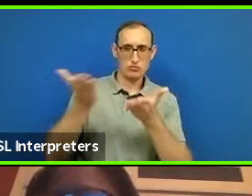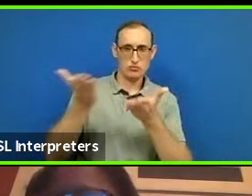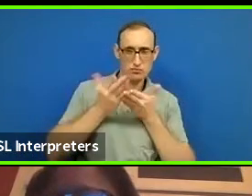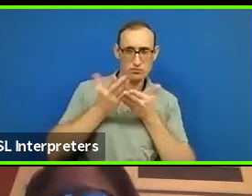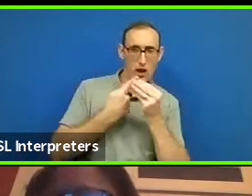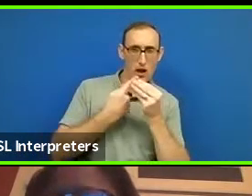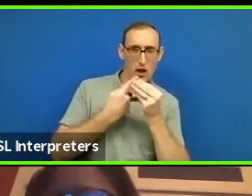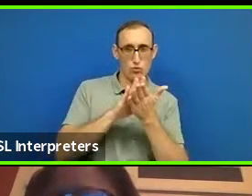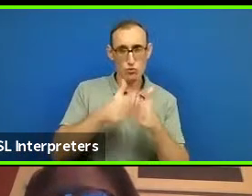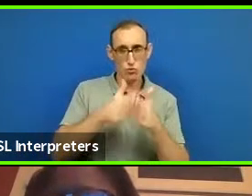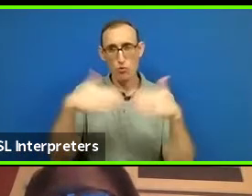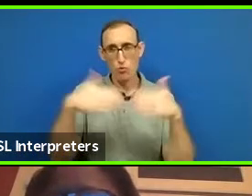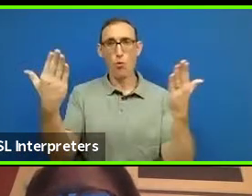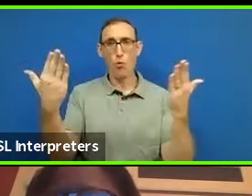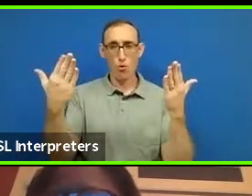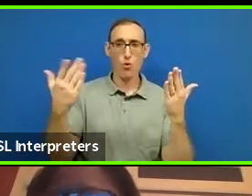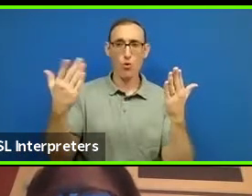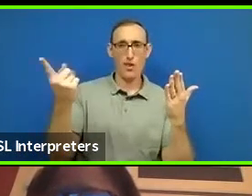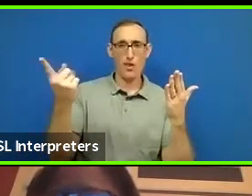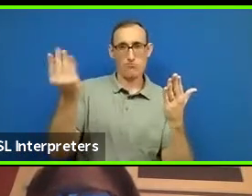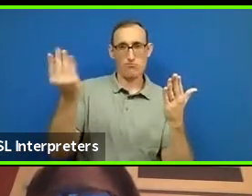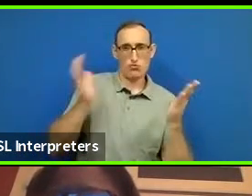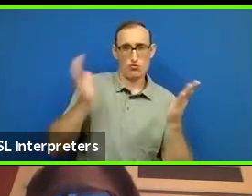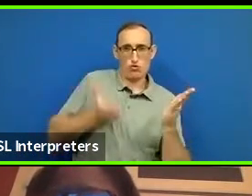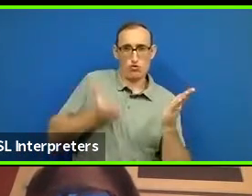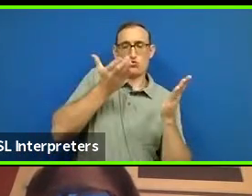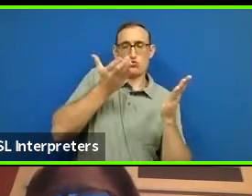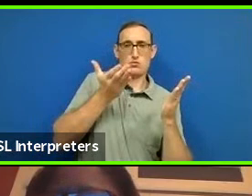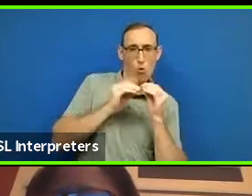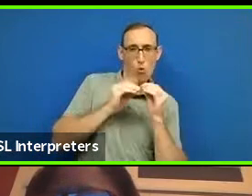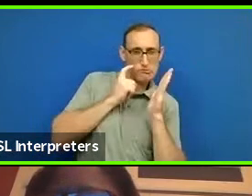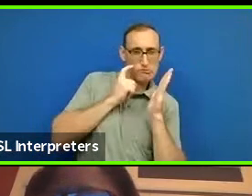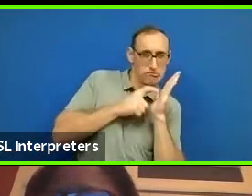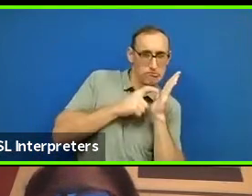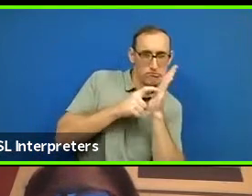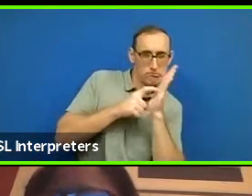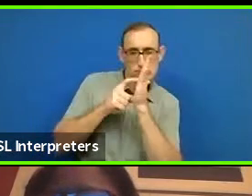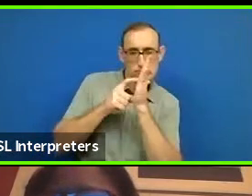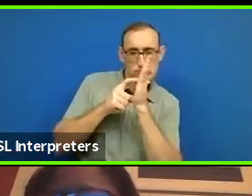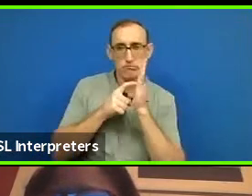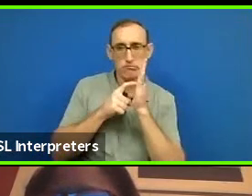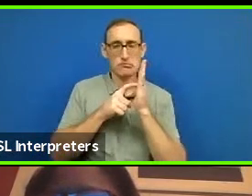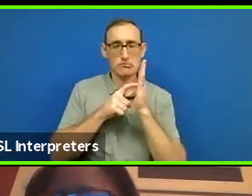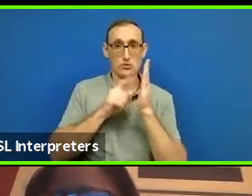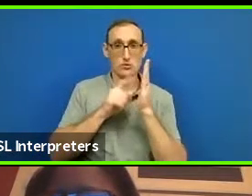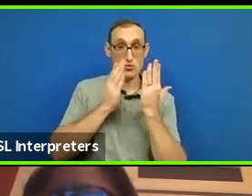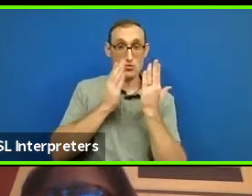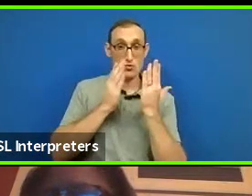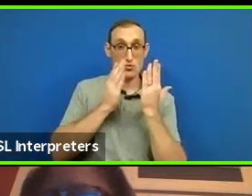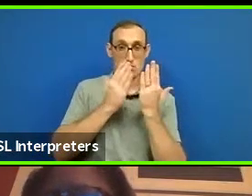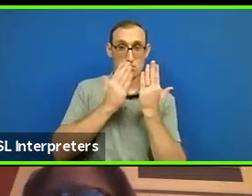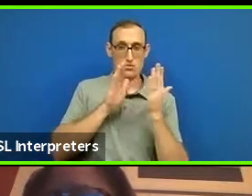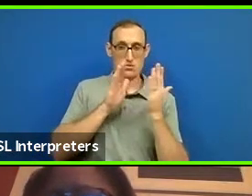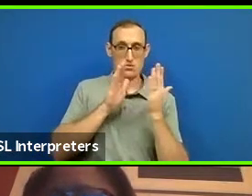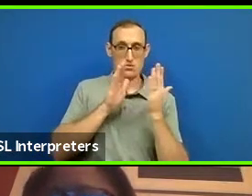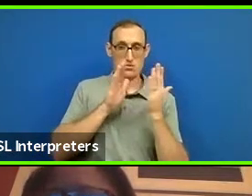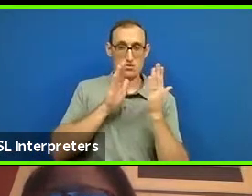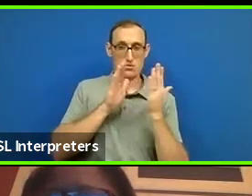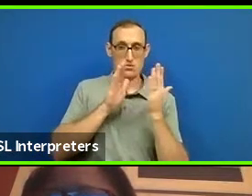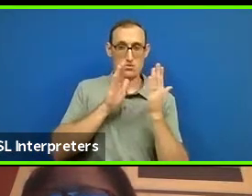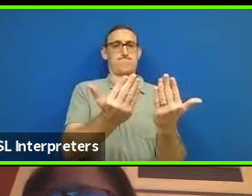They encourage school districts to zoom out a little and look at a more comprehensive view of what's going on in your local community